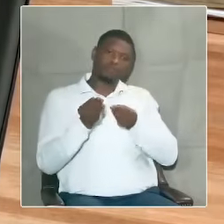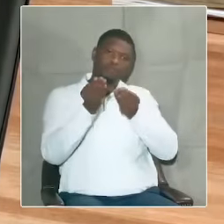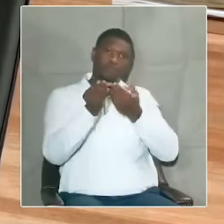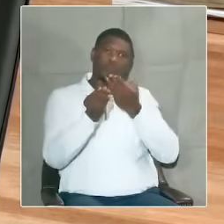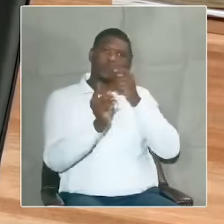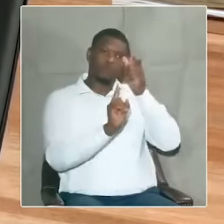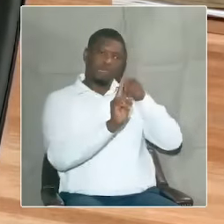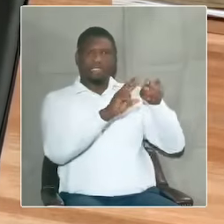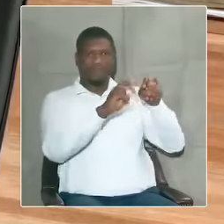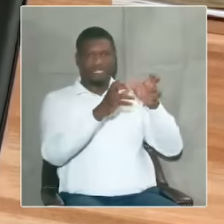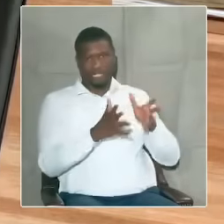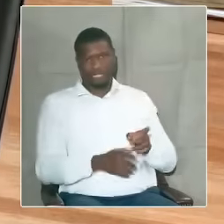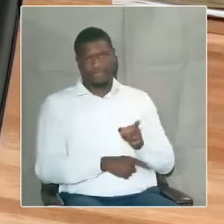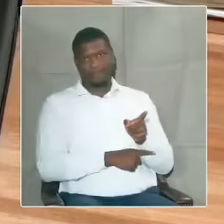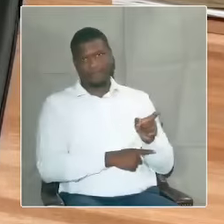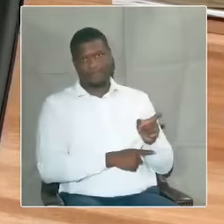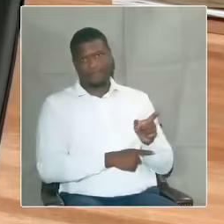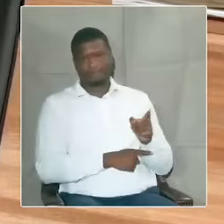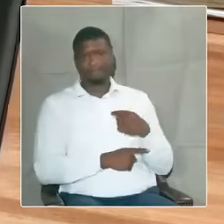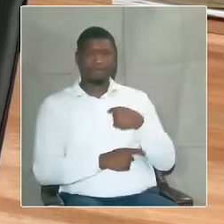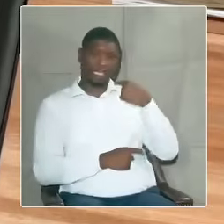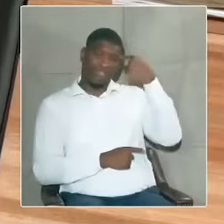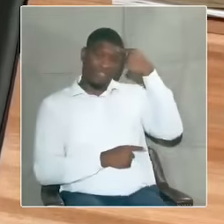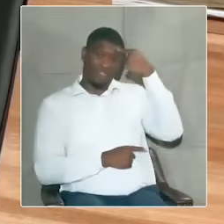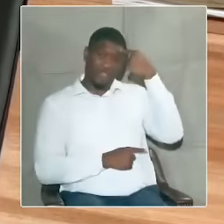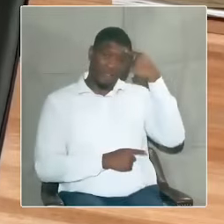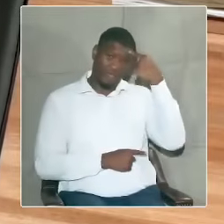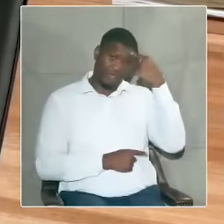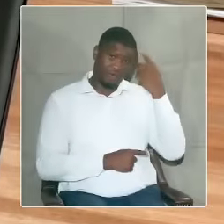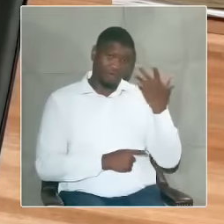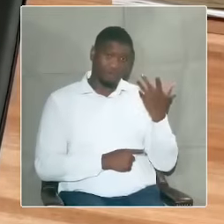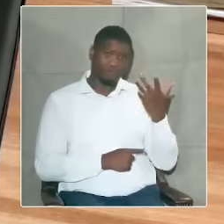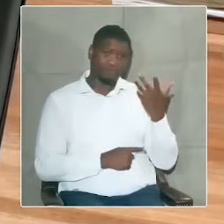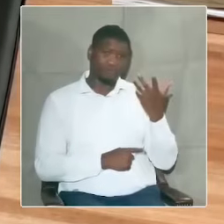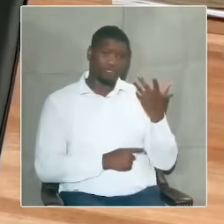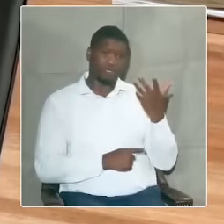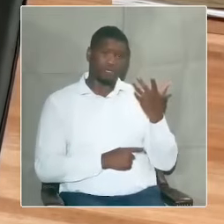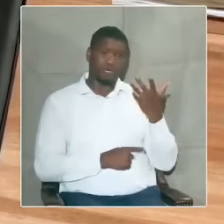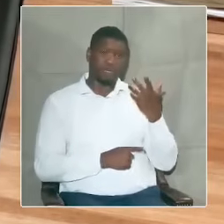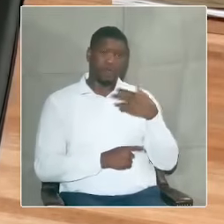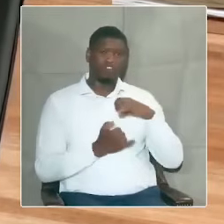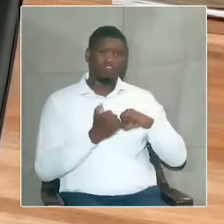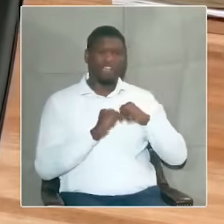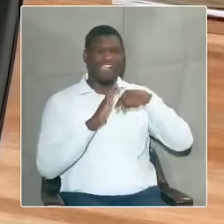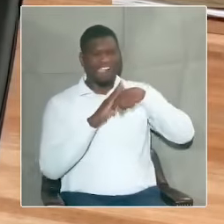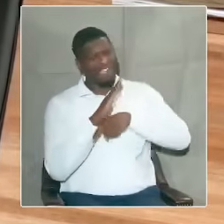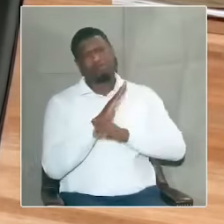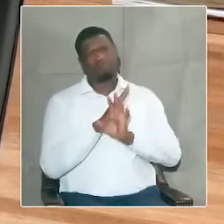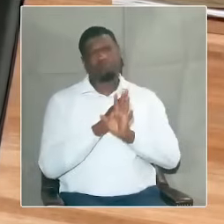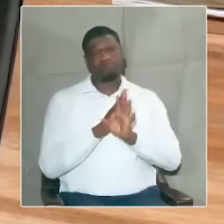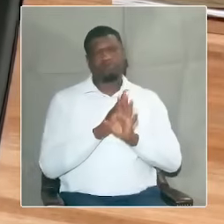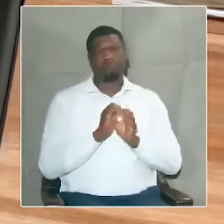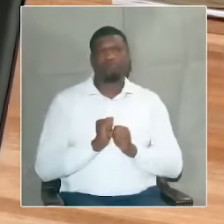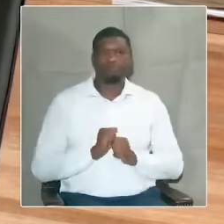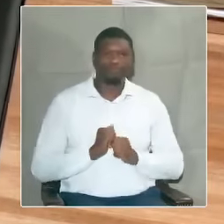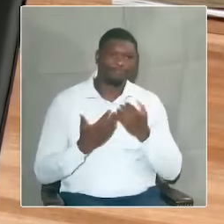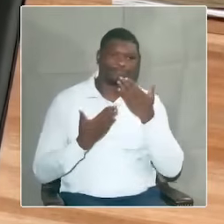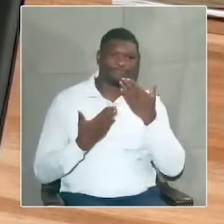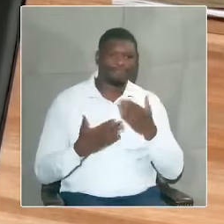investigator. Yes, I think we'll not pitch it higher than that. Thank you.